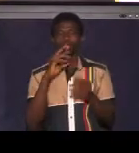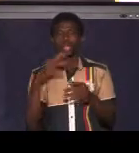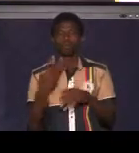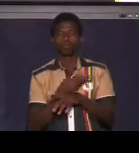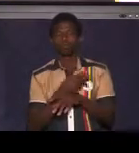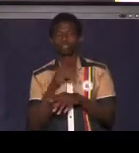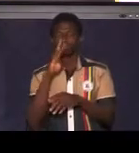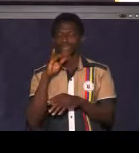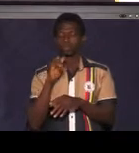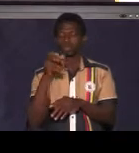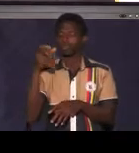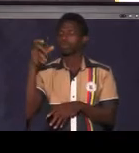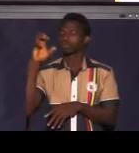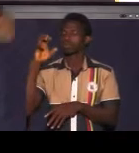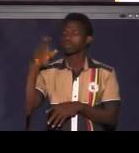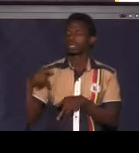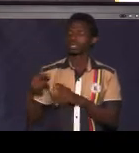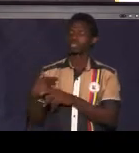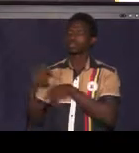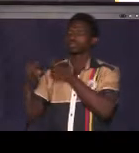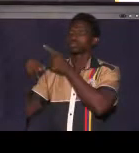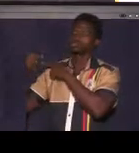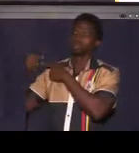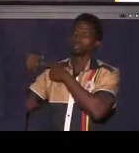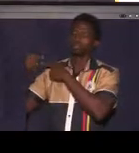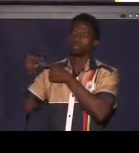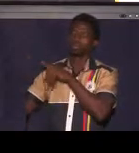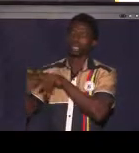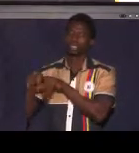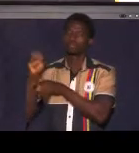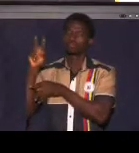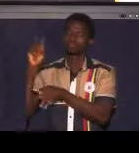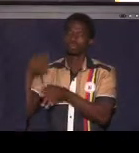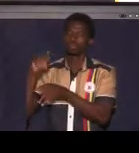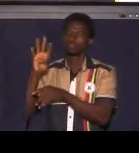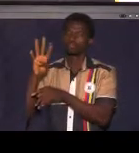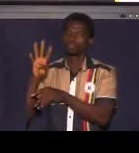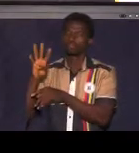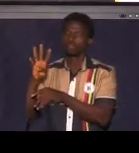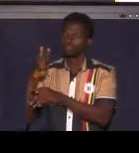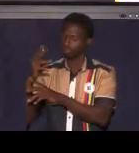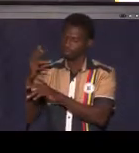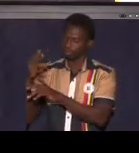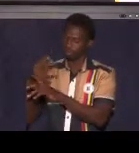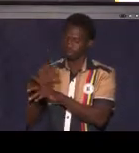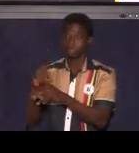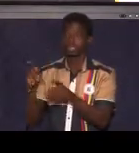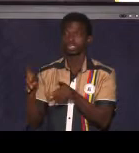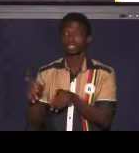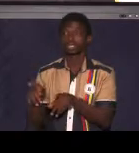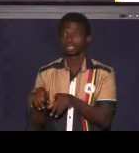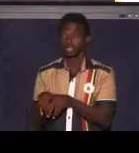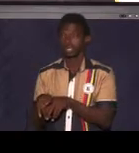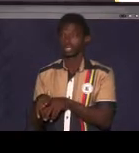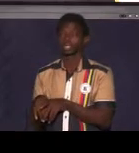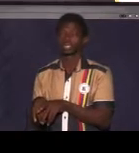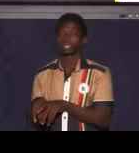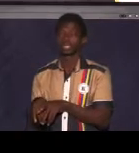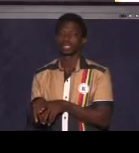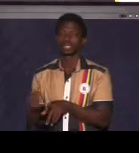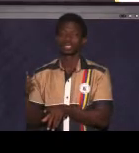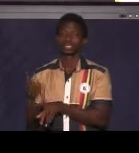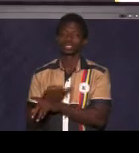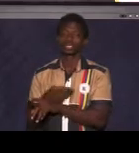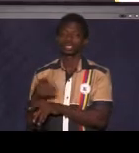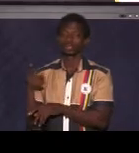multiplying by? We're simply multiplying by 100. So let's go. That's 12.4 meters, and that's 12.4 times 100